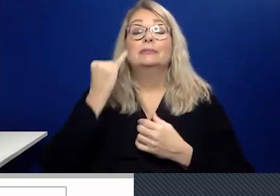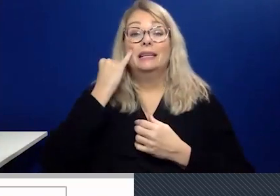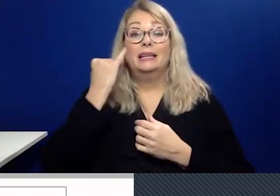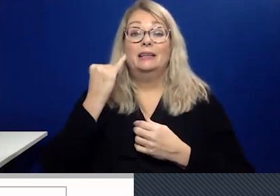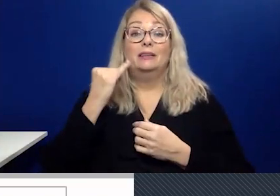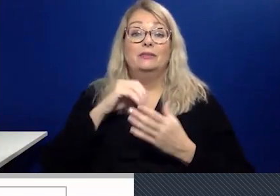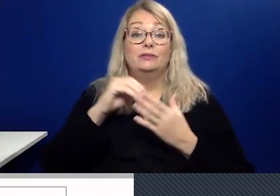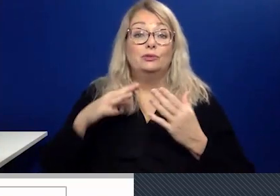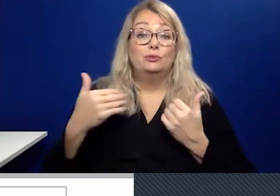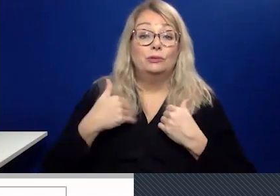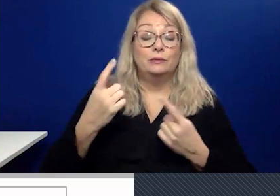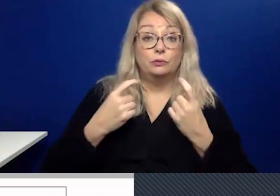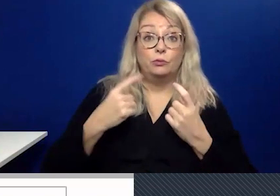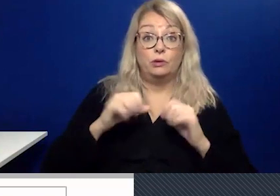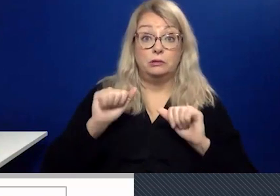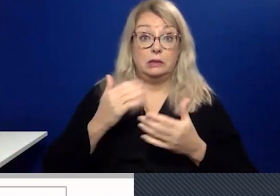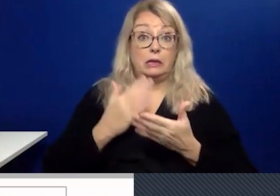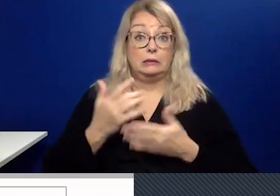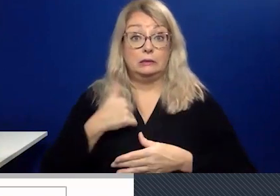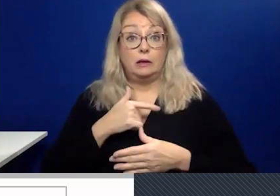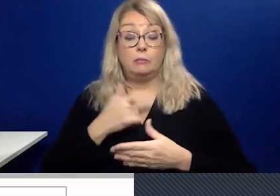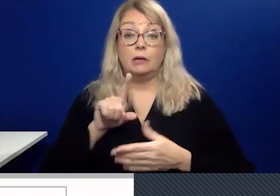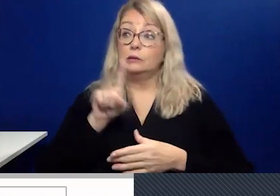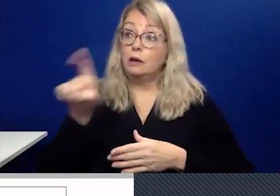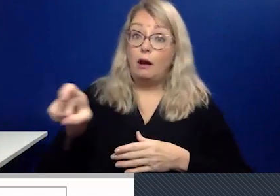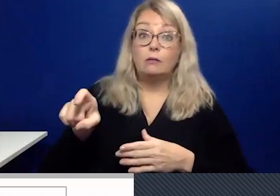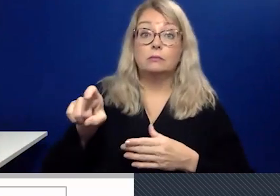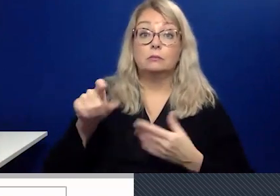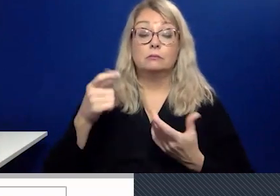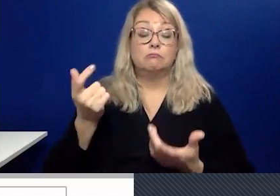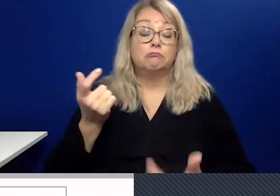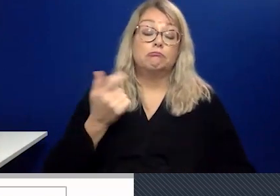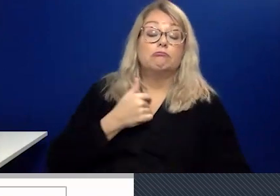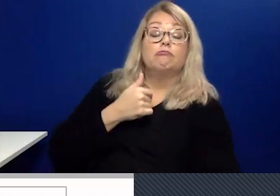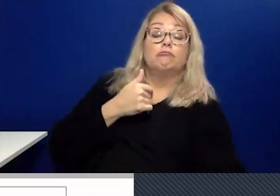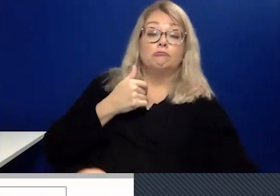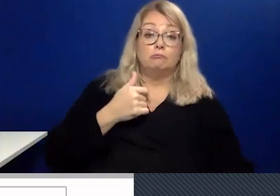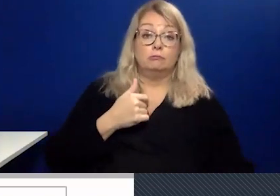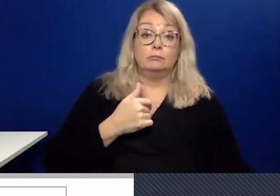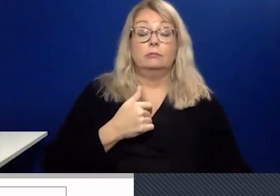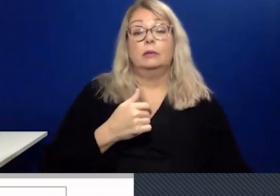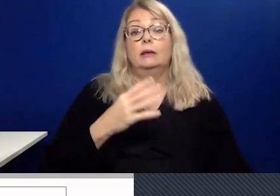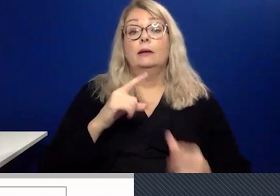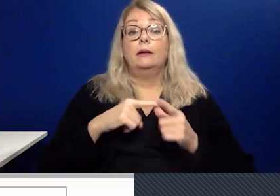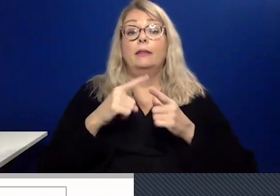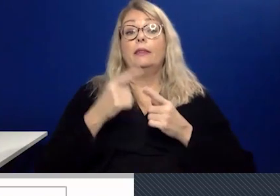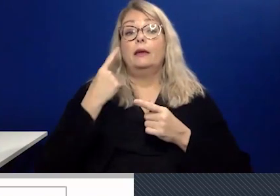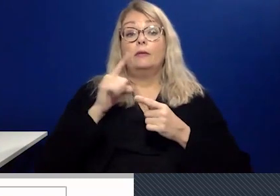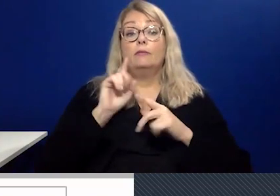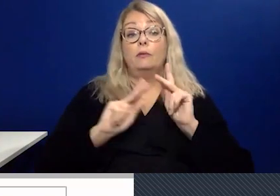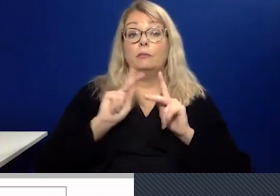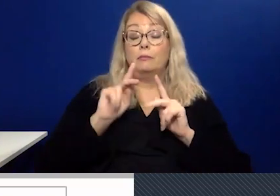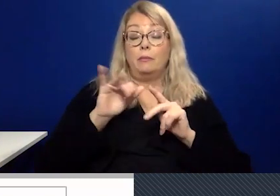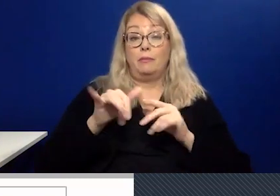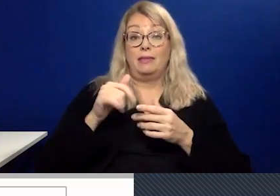can stop us and ask those questions right there in that moment. So they get all their questions answered. And then for those that need the